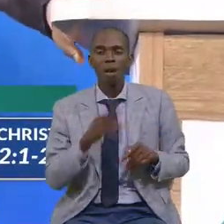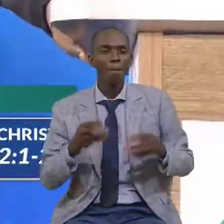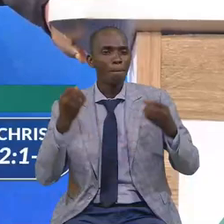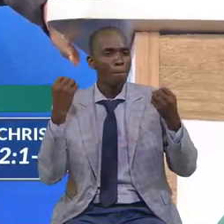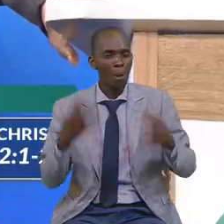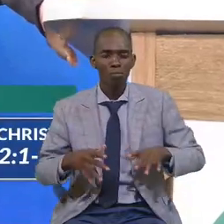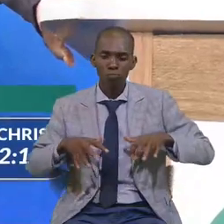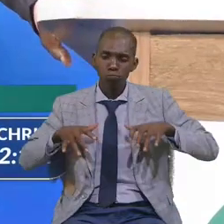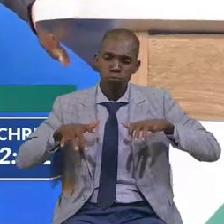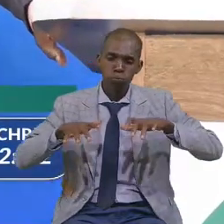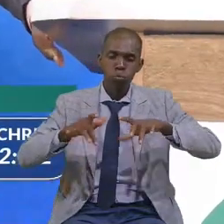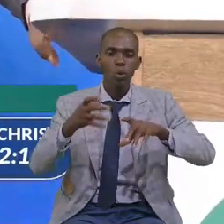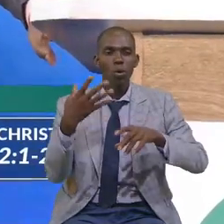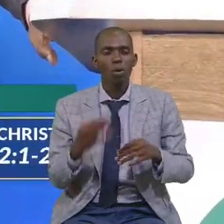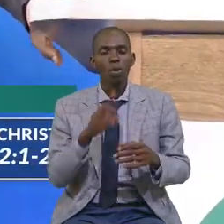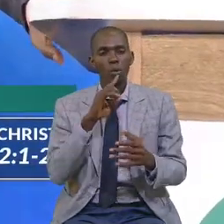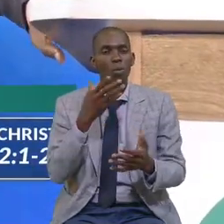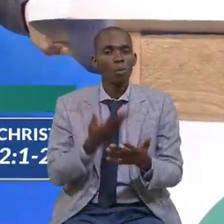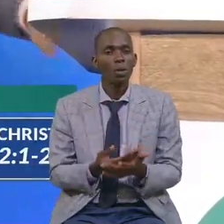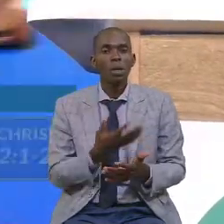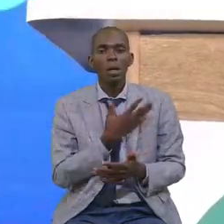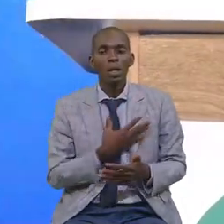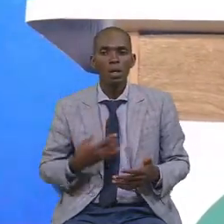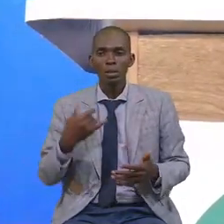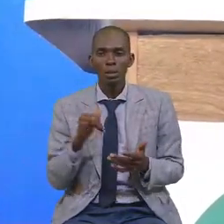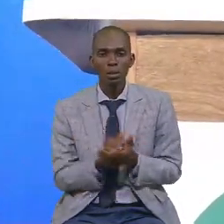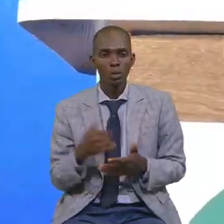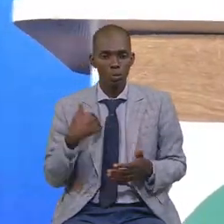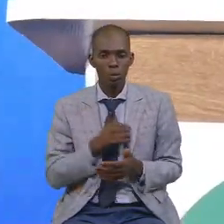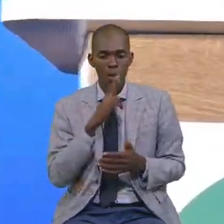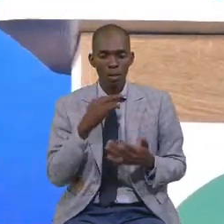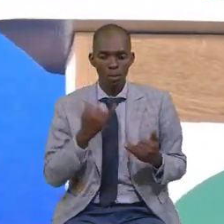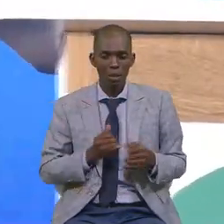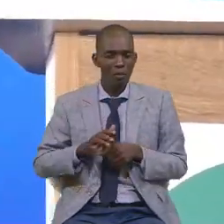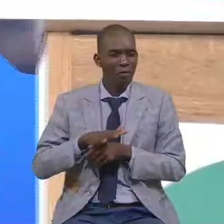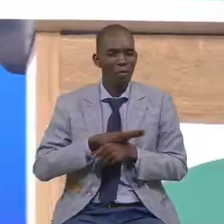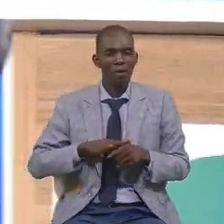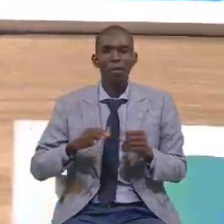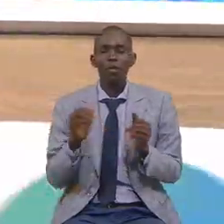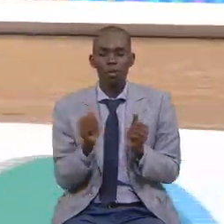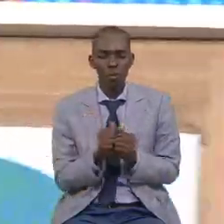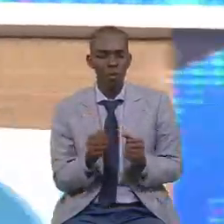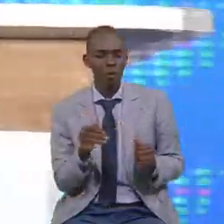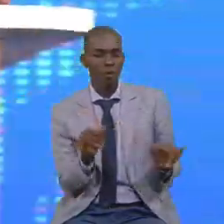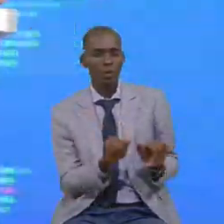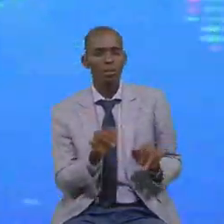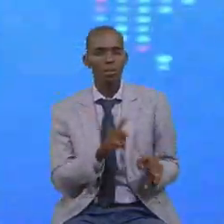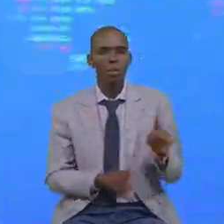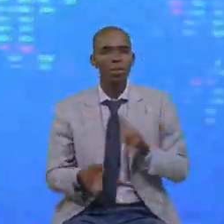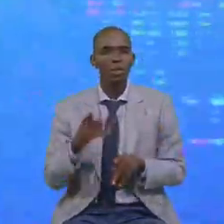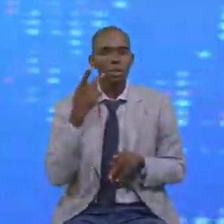witnesses. And it says that we're compassed about with them. Look at